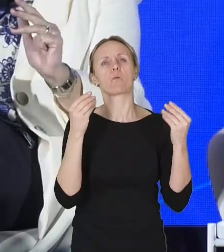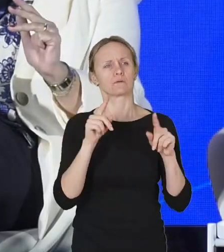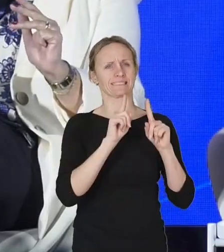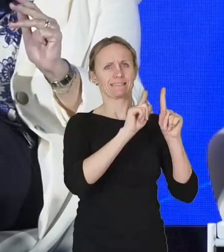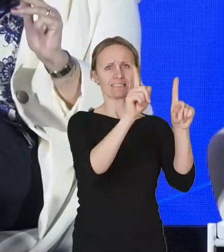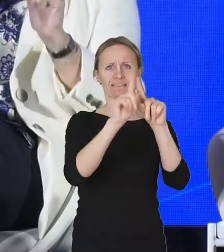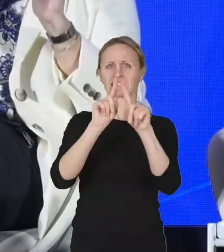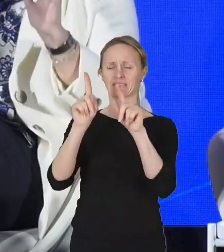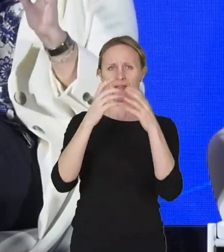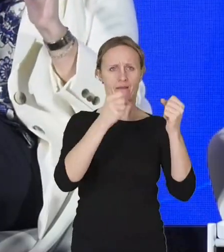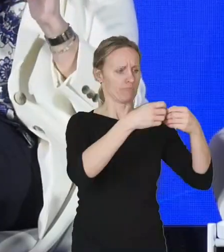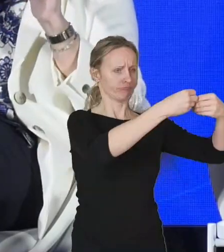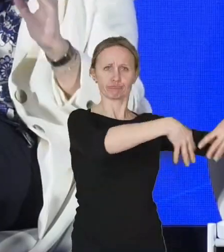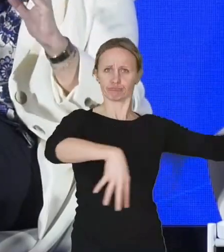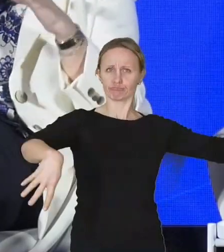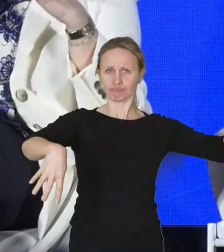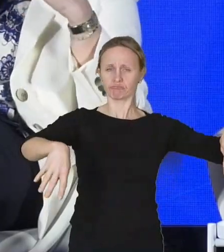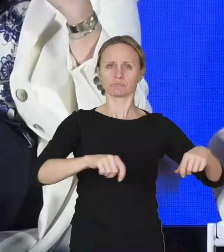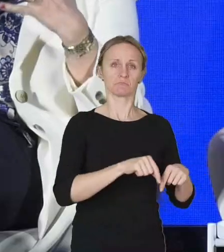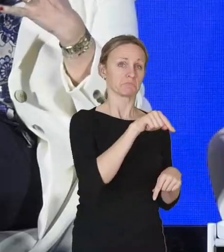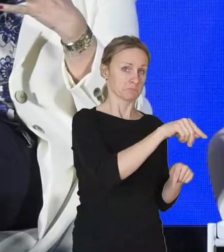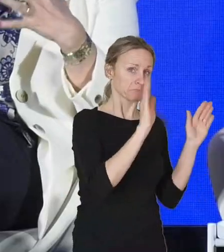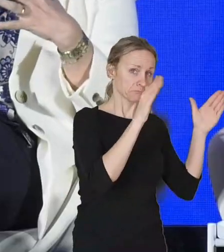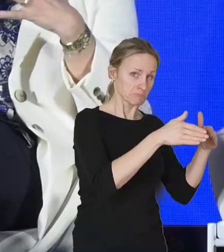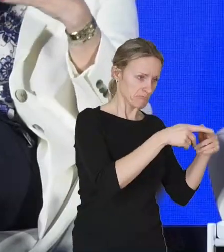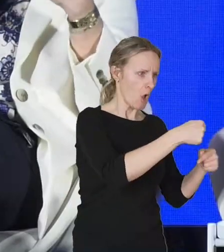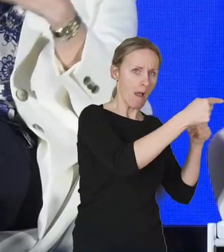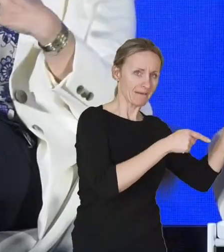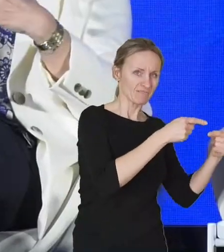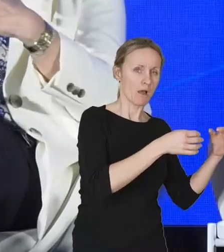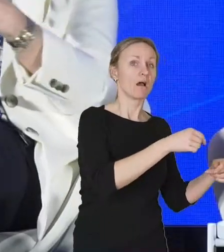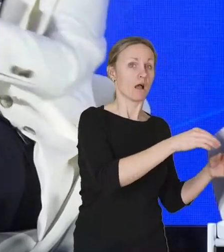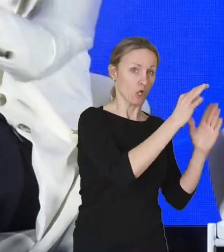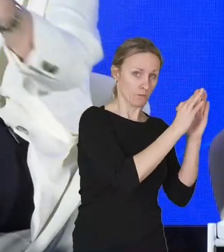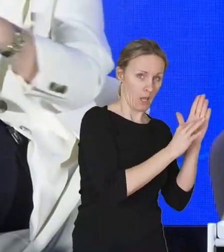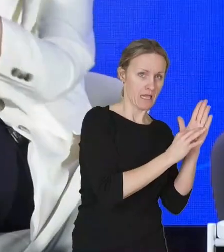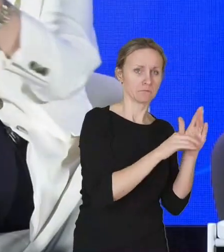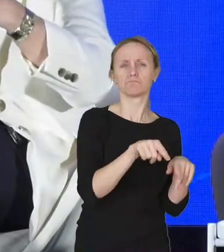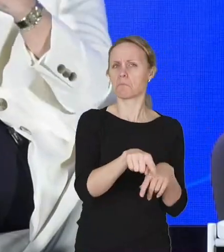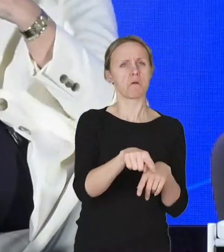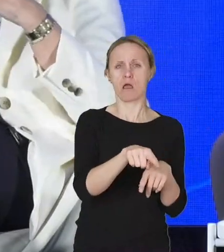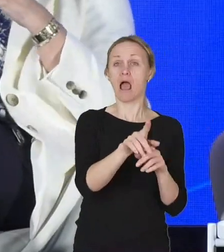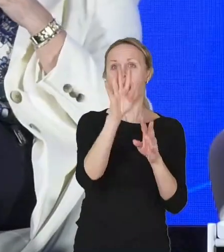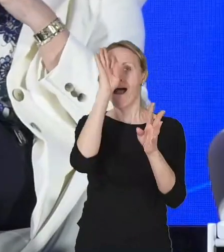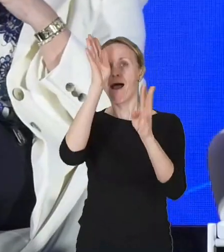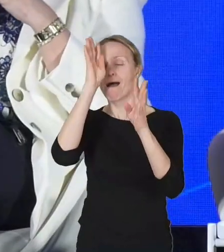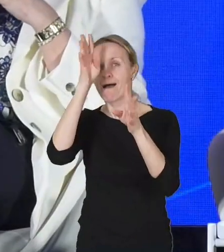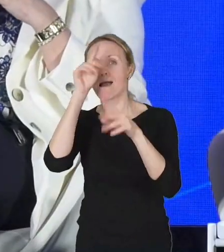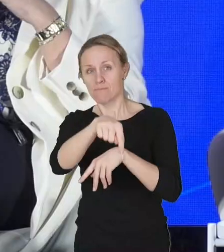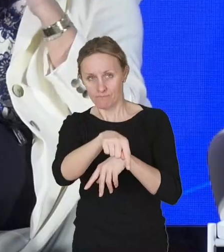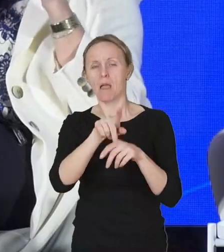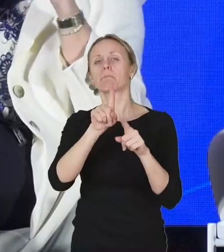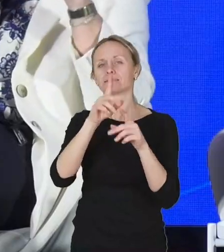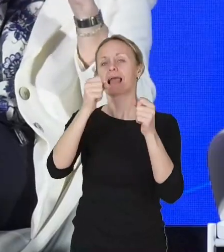and competitiveness. This is an essential triad for the success of our policies here